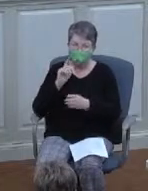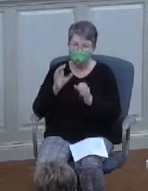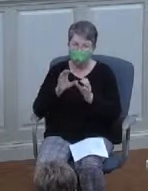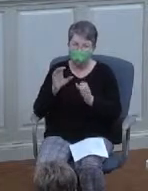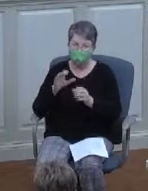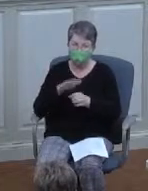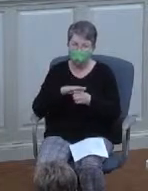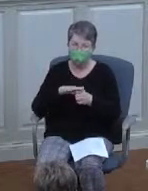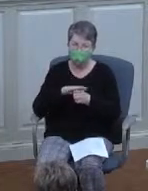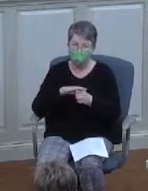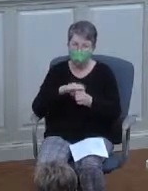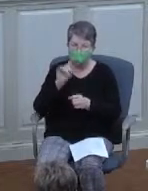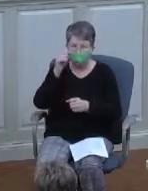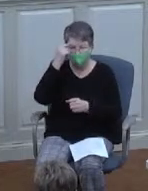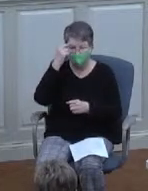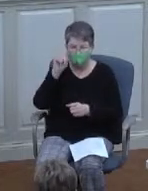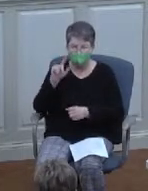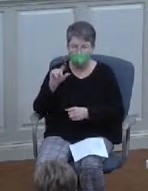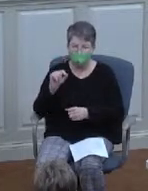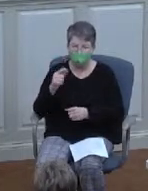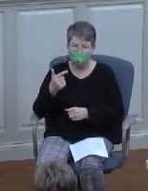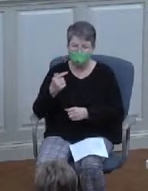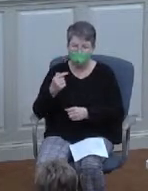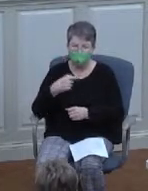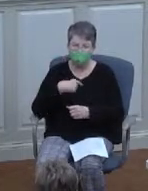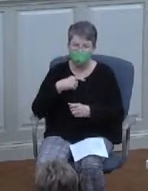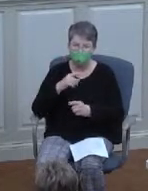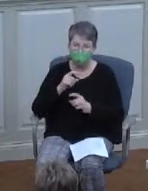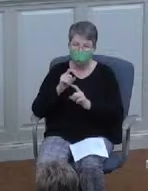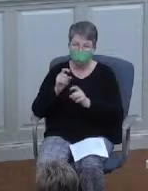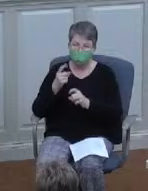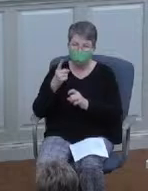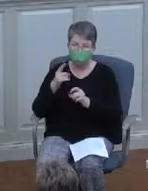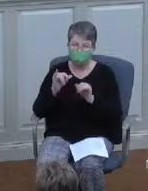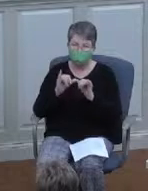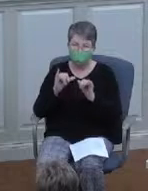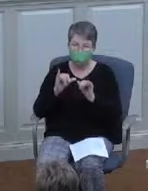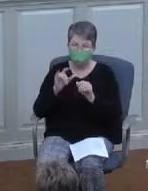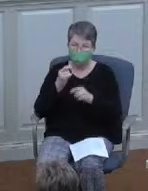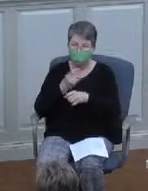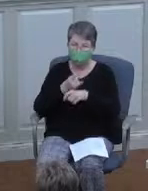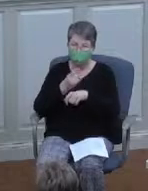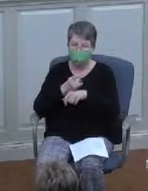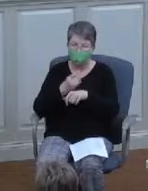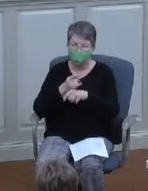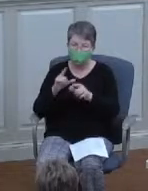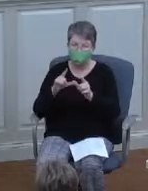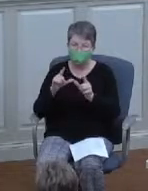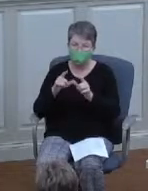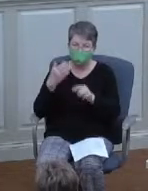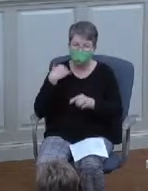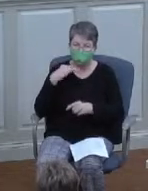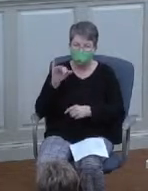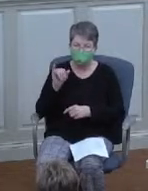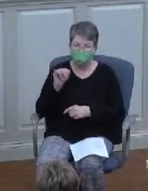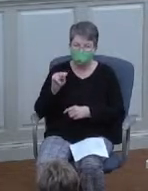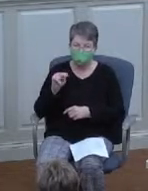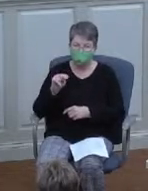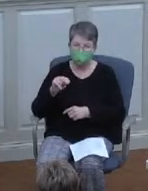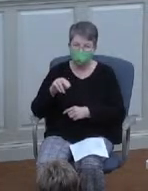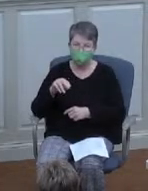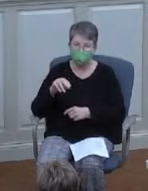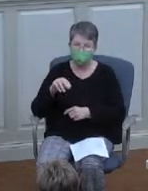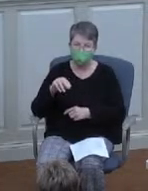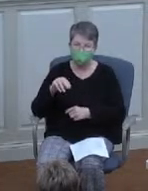for 2021. We issued 1 alcohol license for the month of, in January, which was a malt beverage license.